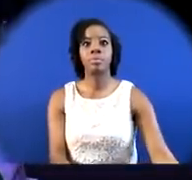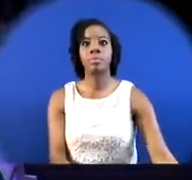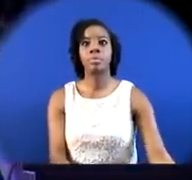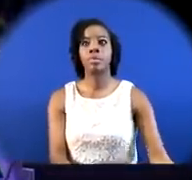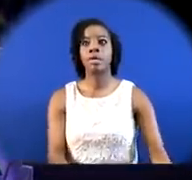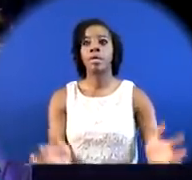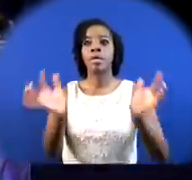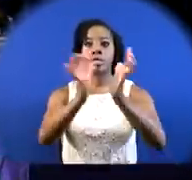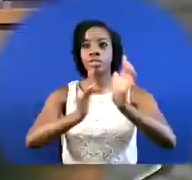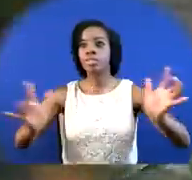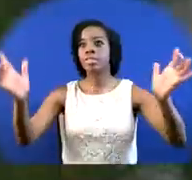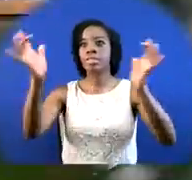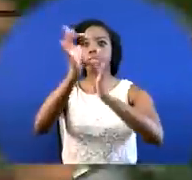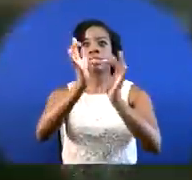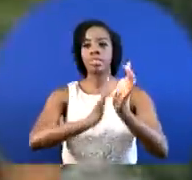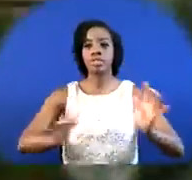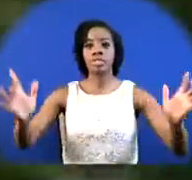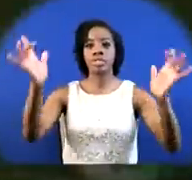Hosanna.